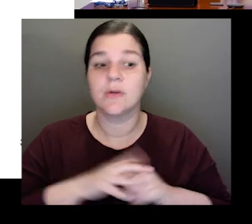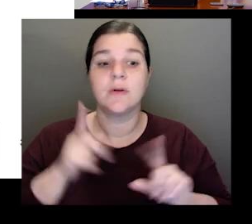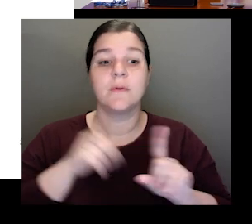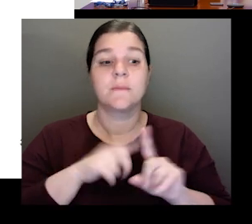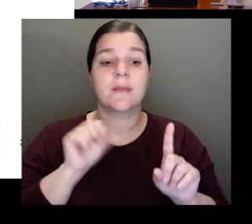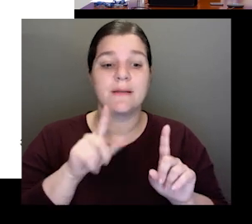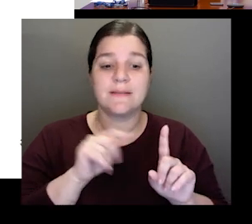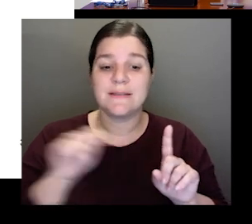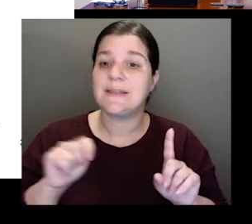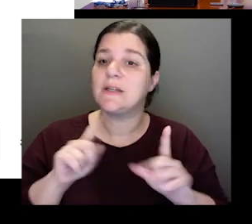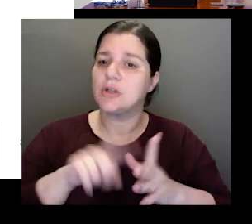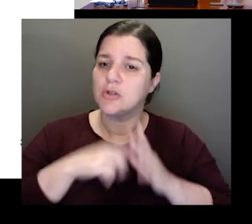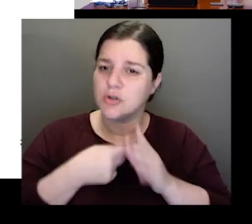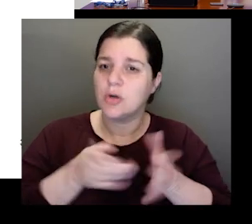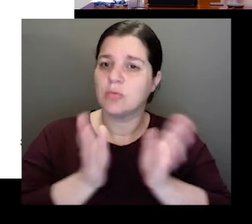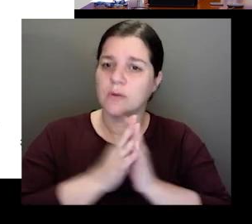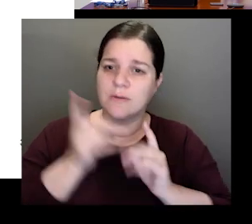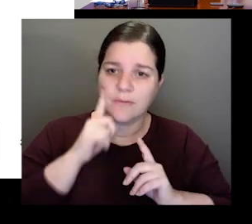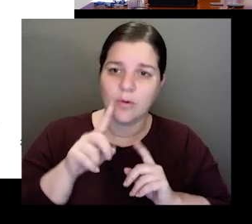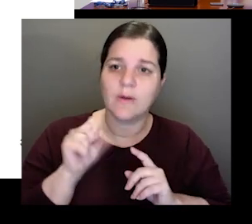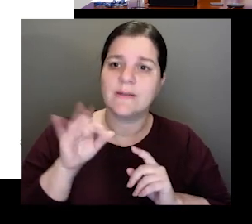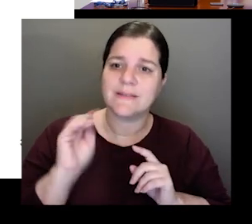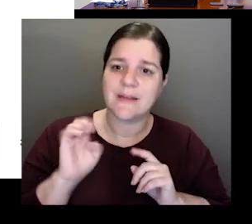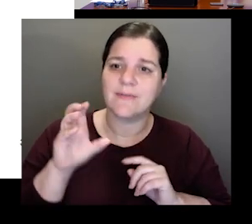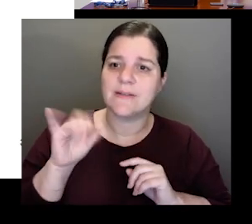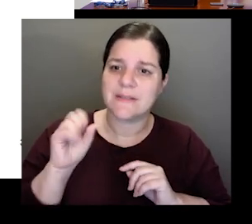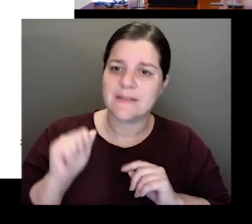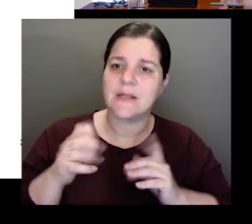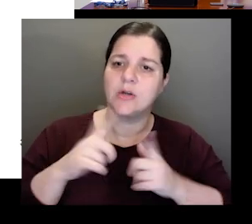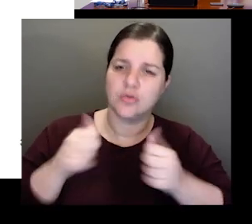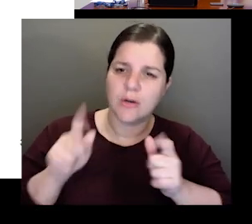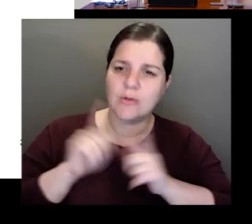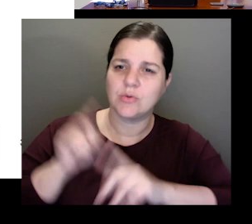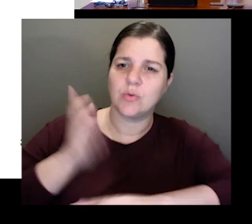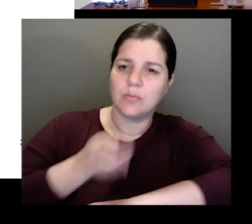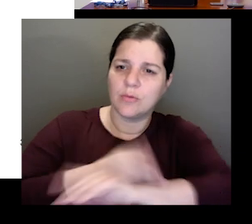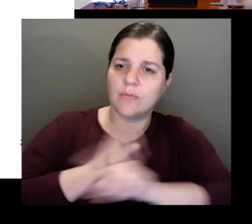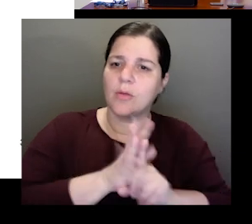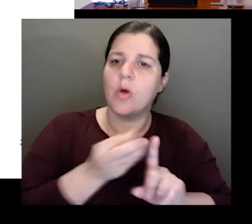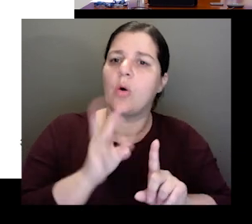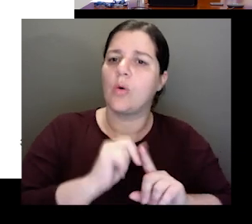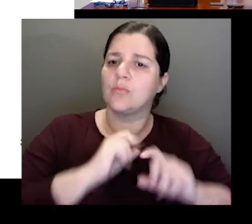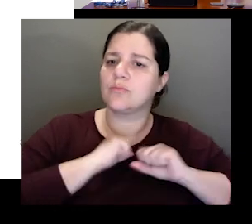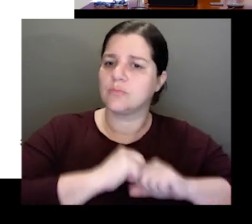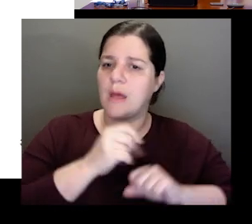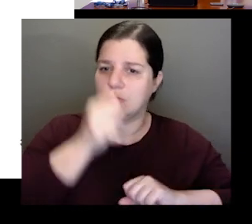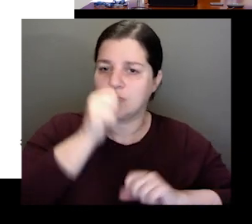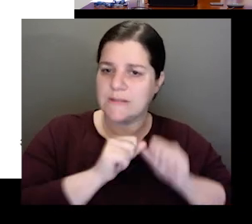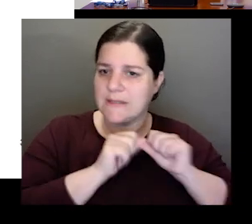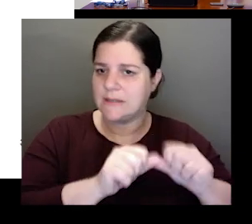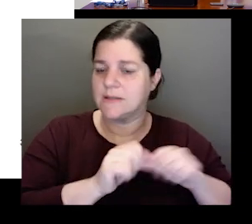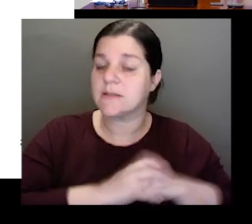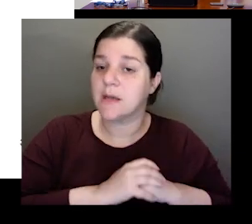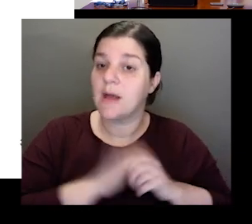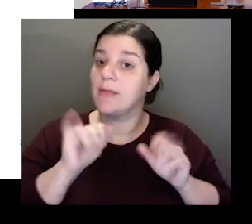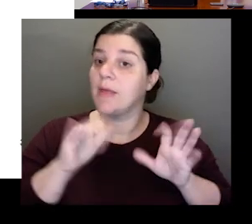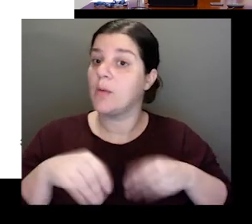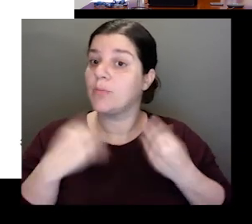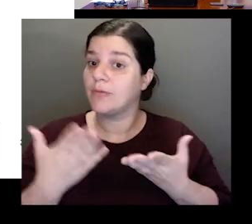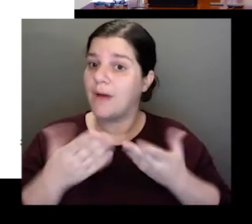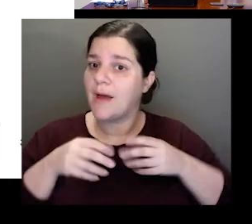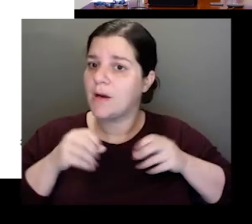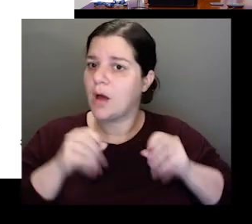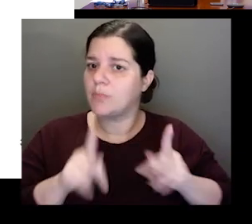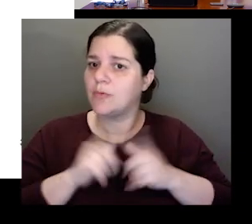requesting access to SAFE to partner with CISA in its efforts to improve security and resilience, This presented an opportunity for capacity